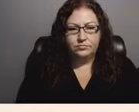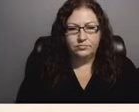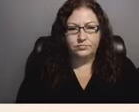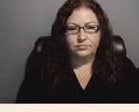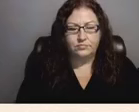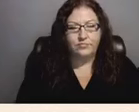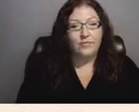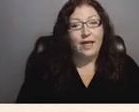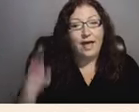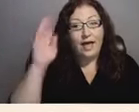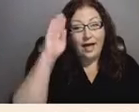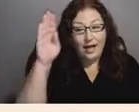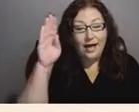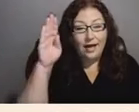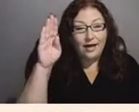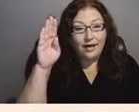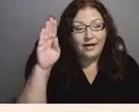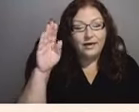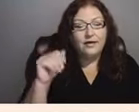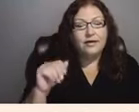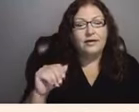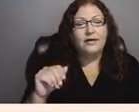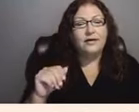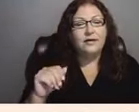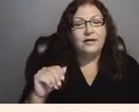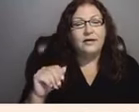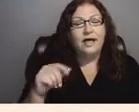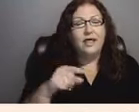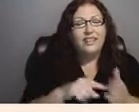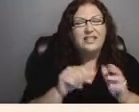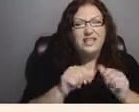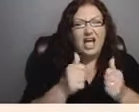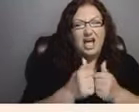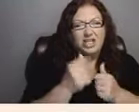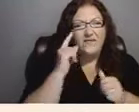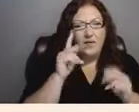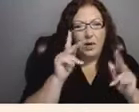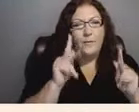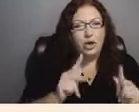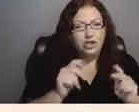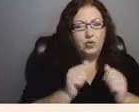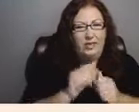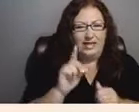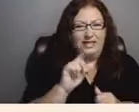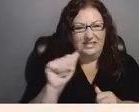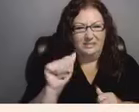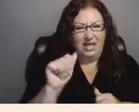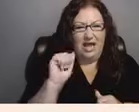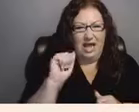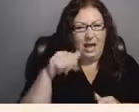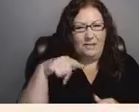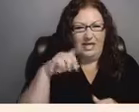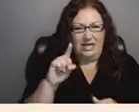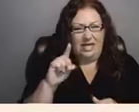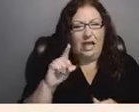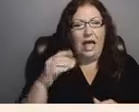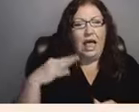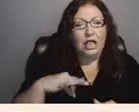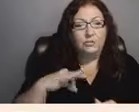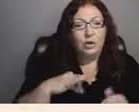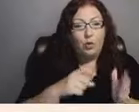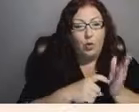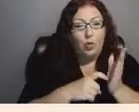Hi, this is the Agency for Persons with Disabilities eligibility requirements for participation